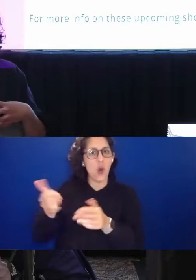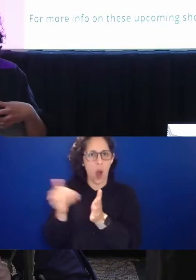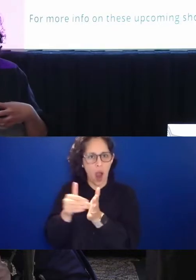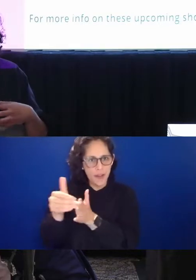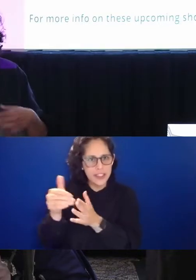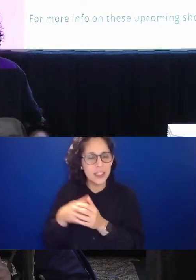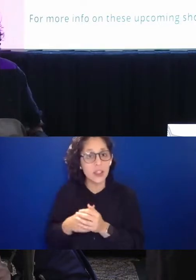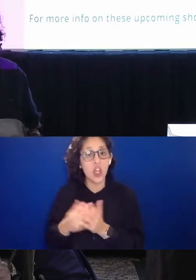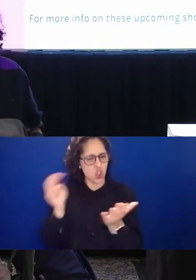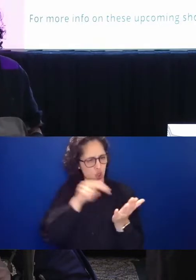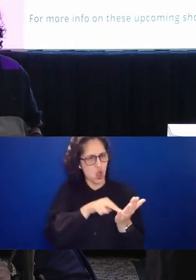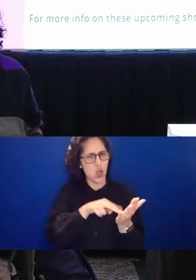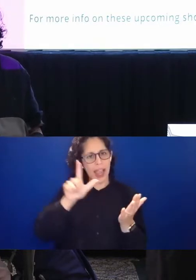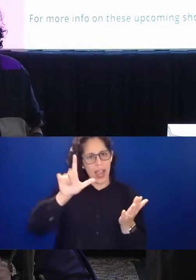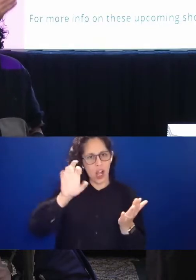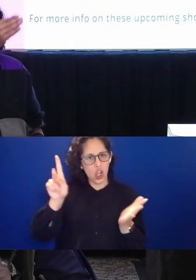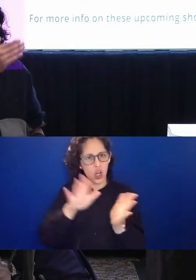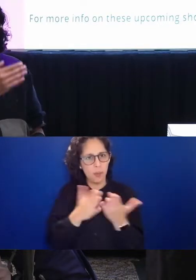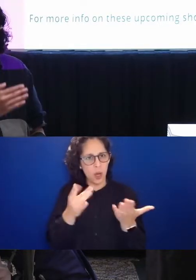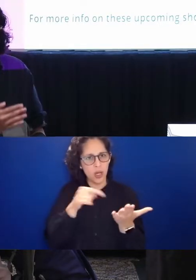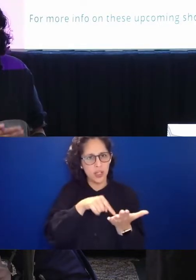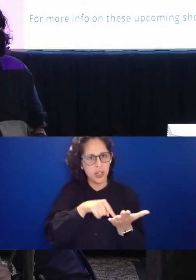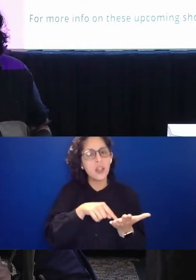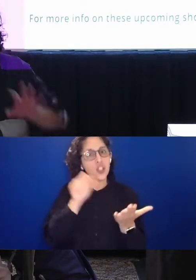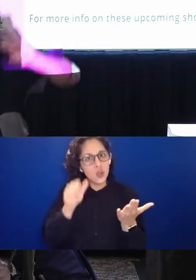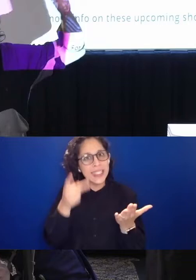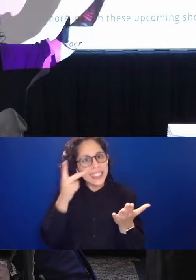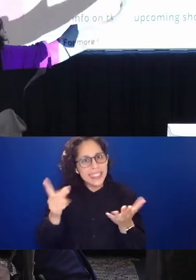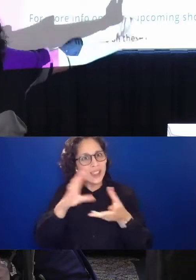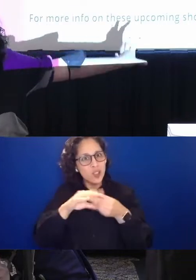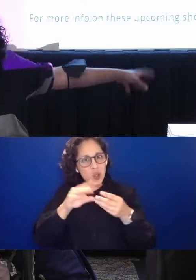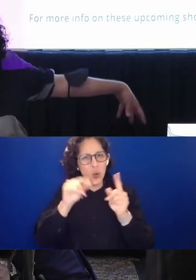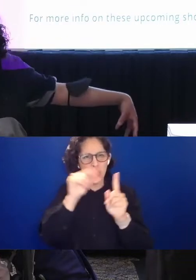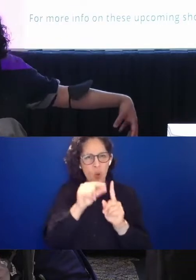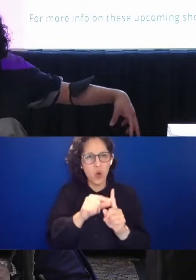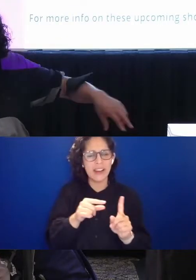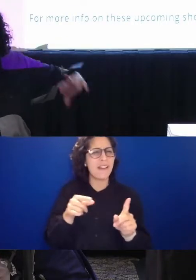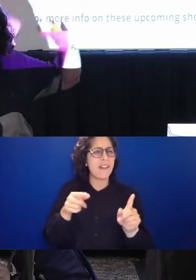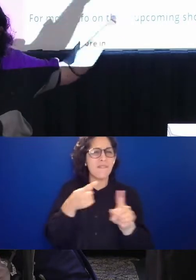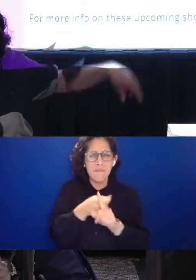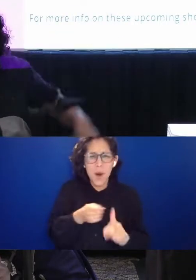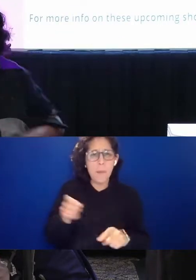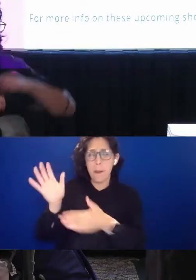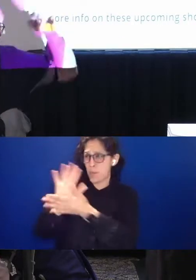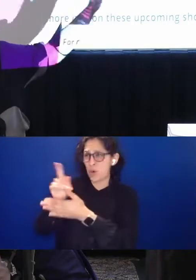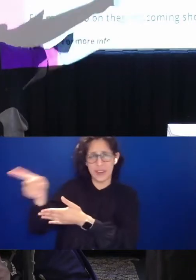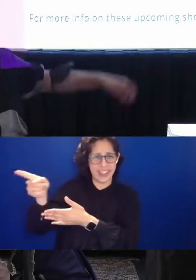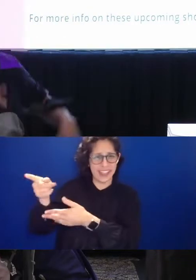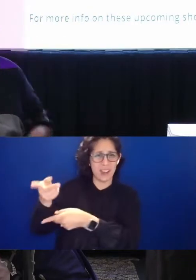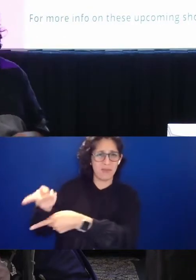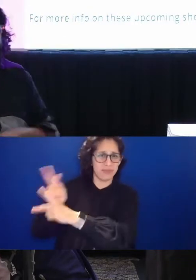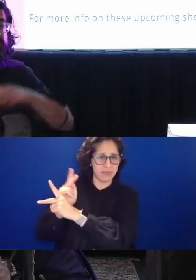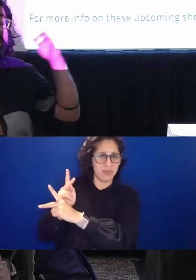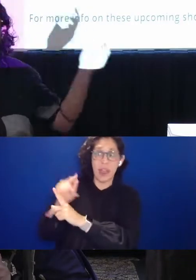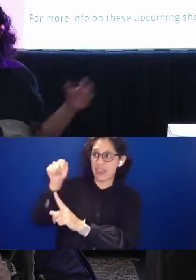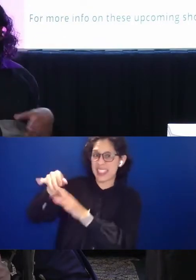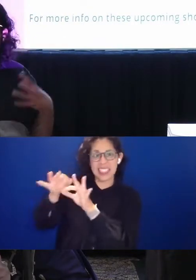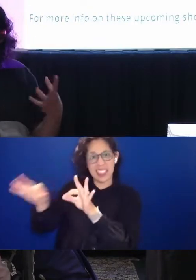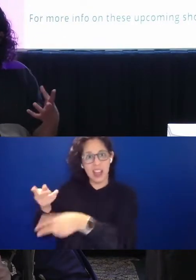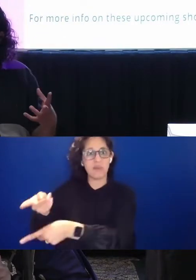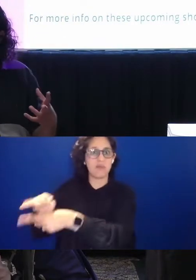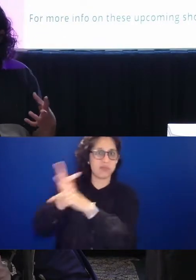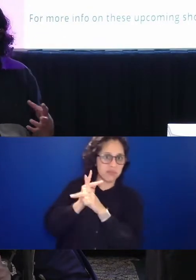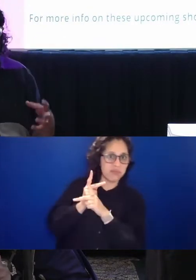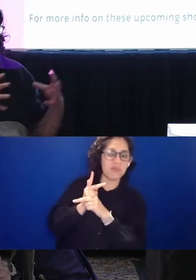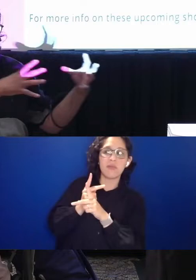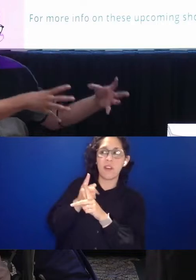lookbook, you can see like the storyboarding of a whole movie based on a ton of other movies. It's like this lighting is coming from this filmmaker and this one. And